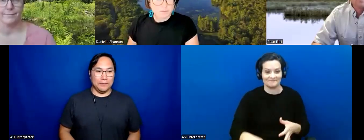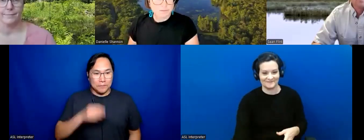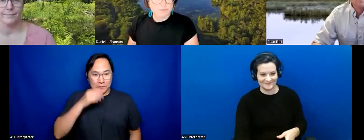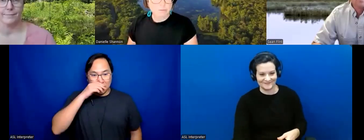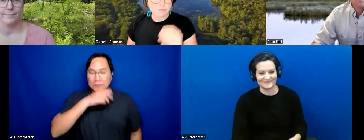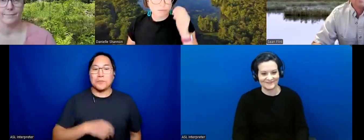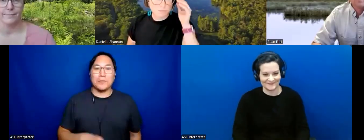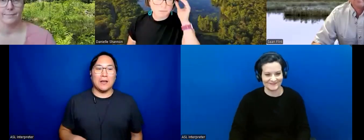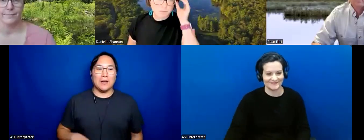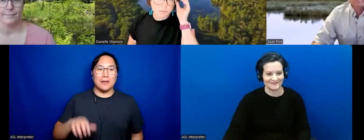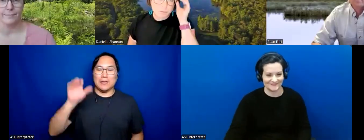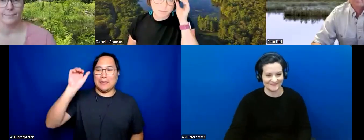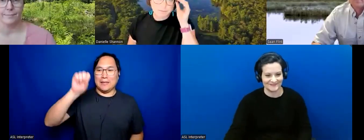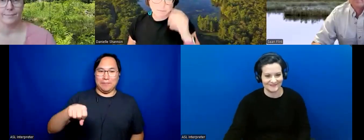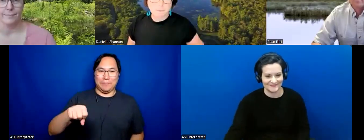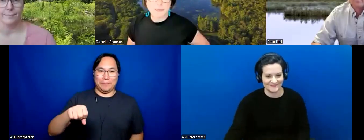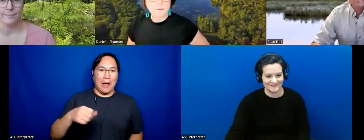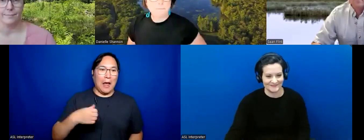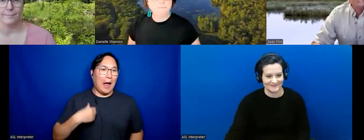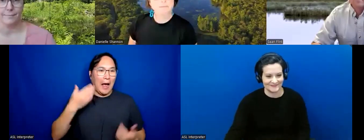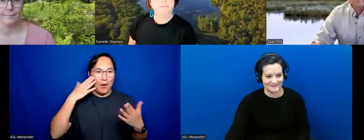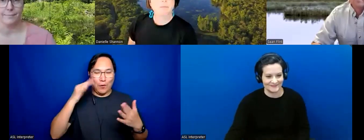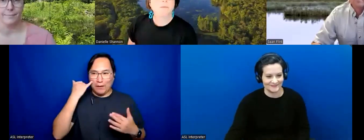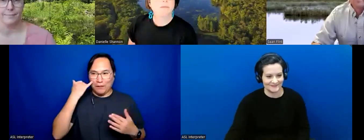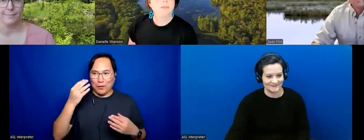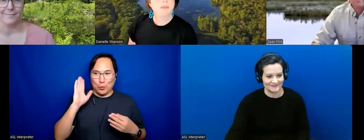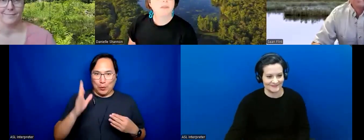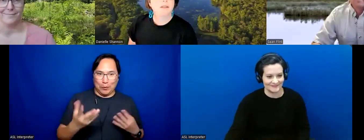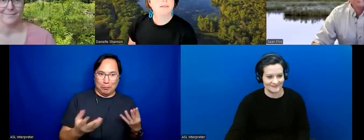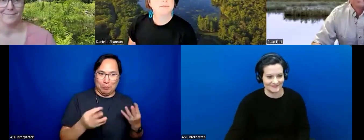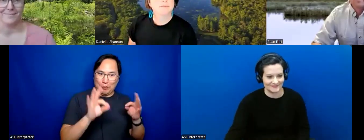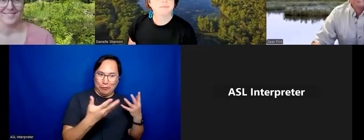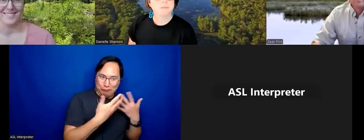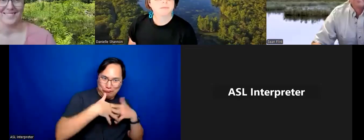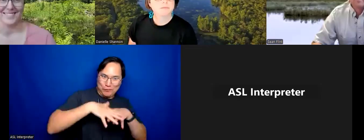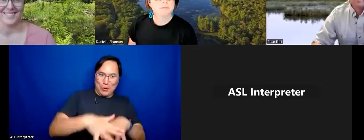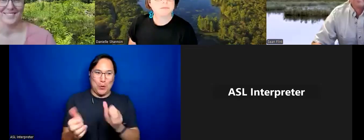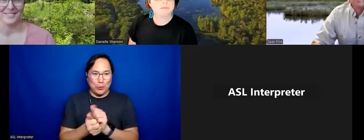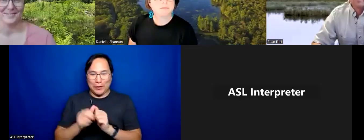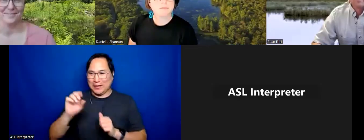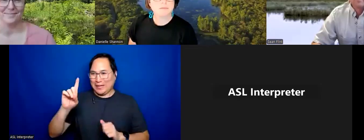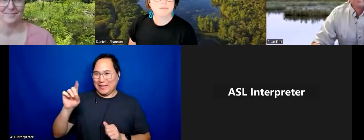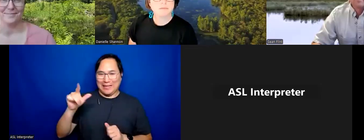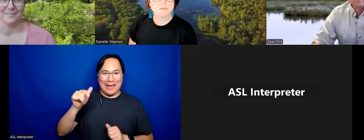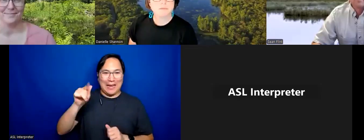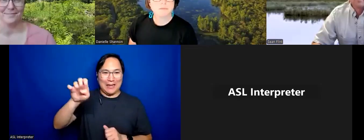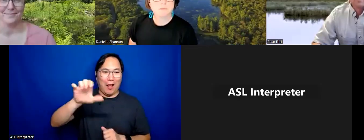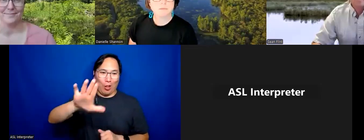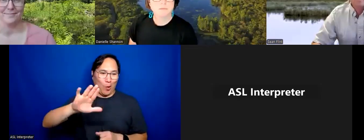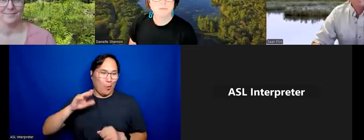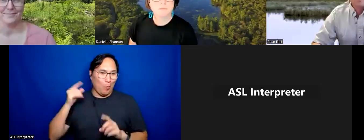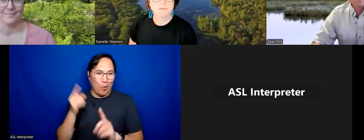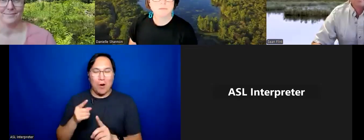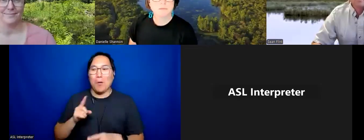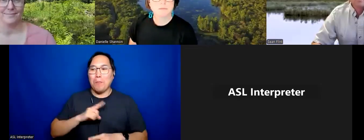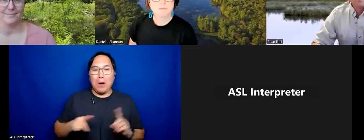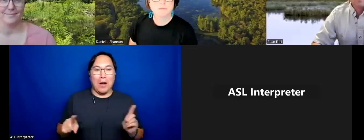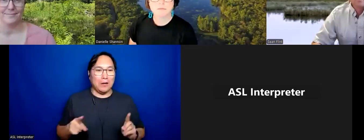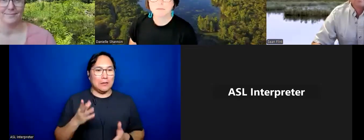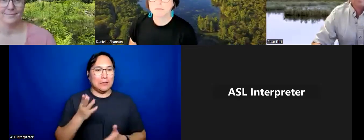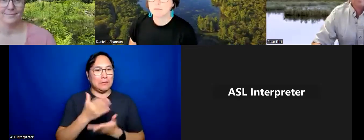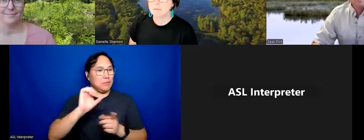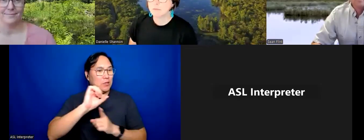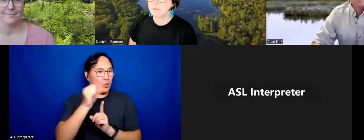Yeah, so it might be, I don't know how smoothly it's going to follow from what Danielle said, but I think on this point about the cases where there